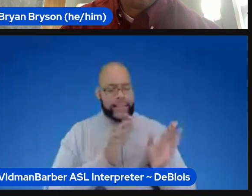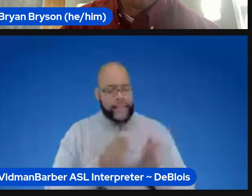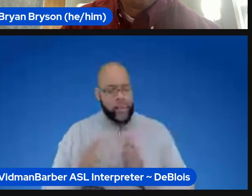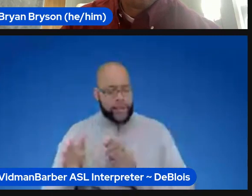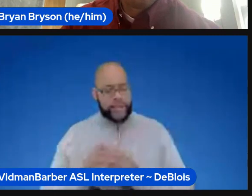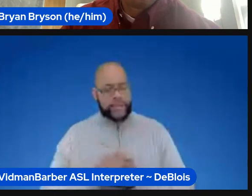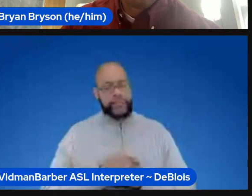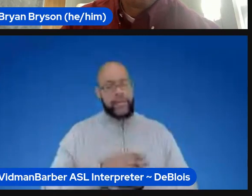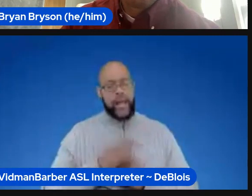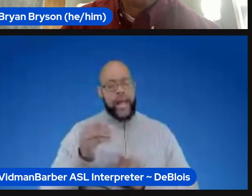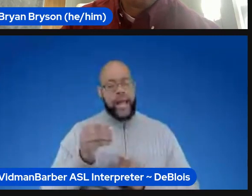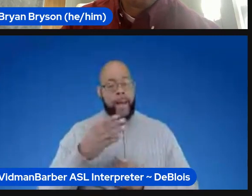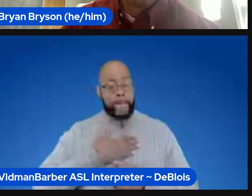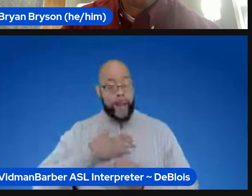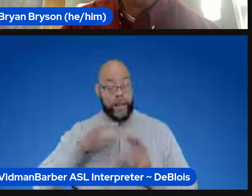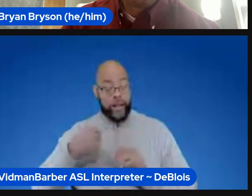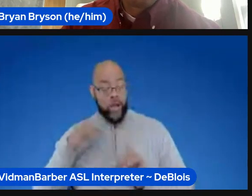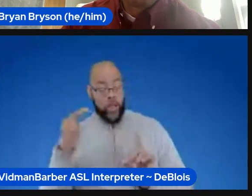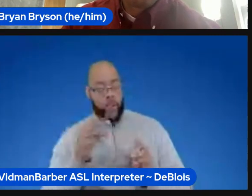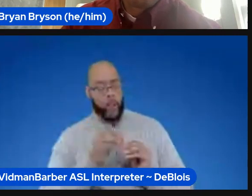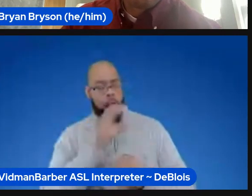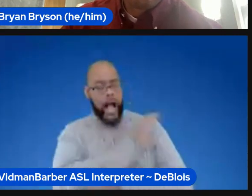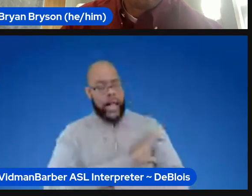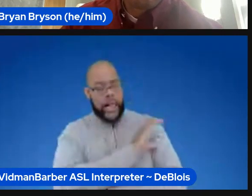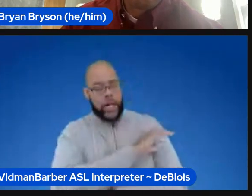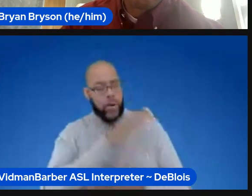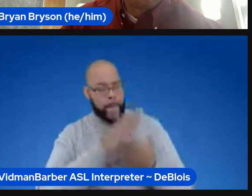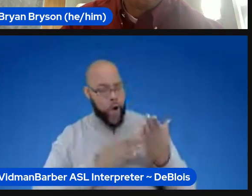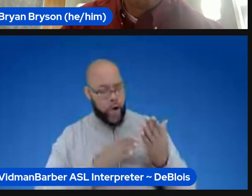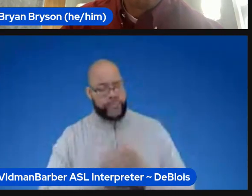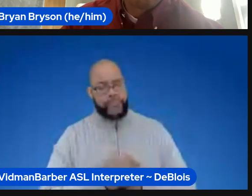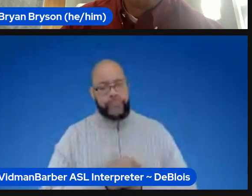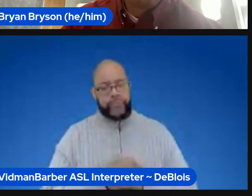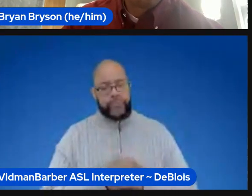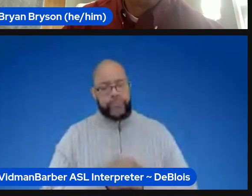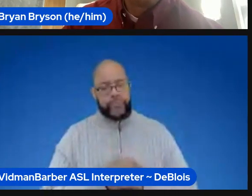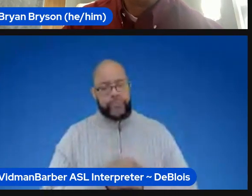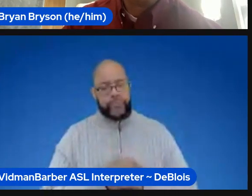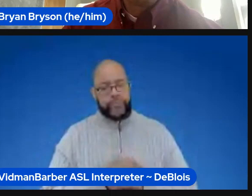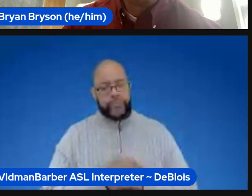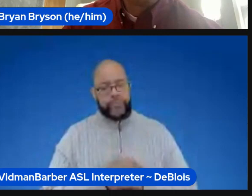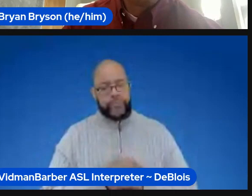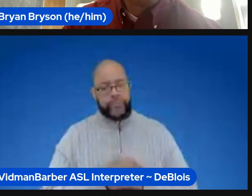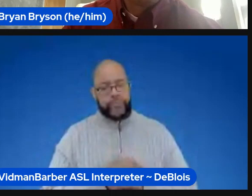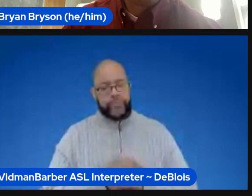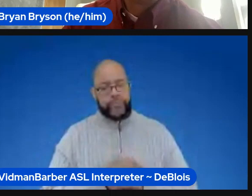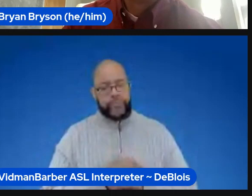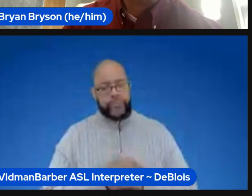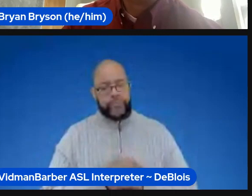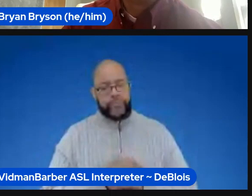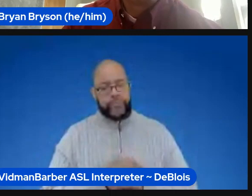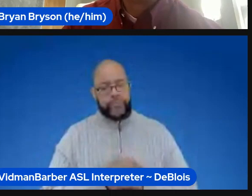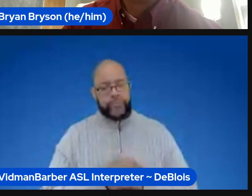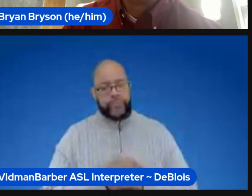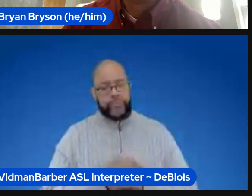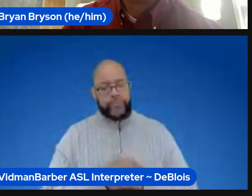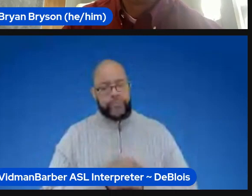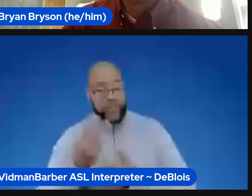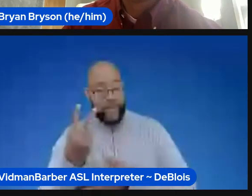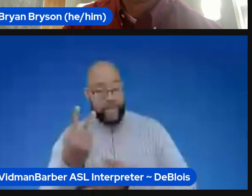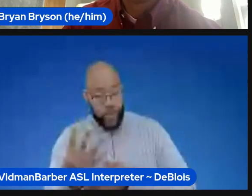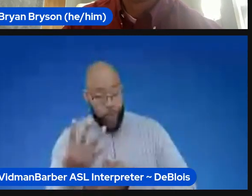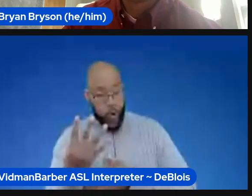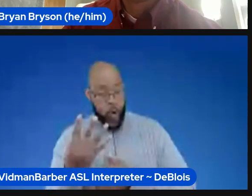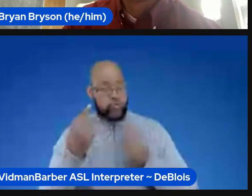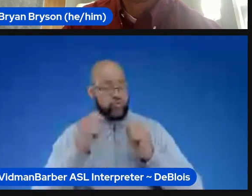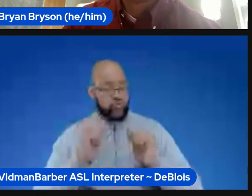on my side, I'm looking more at the clinical aspect. So more at phase 3 and 4 trials. But at the same